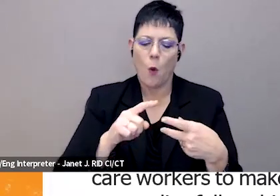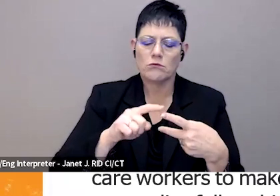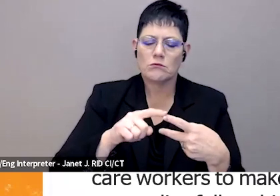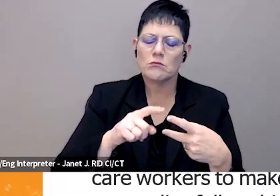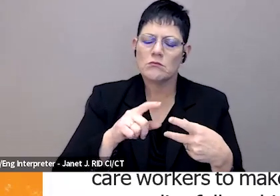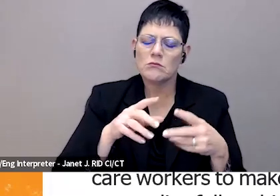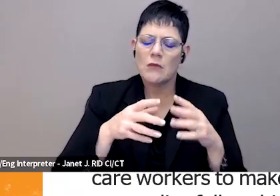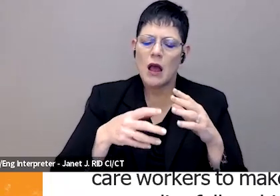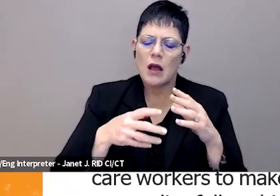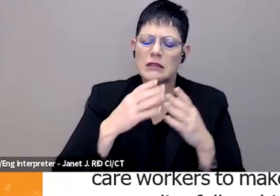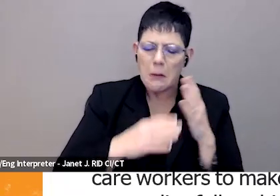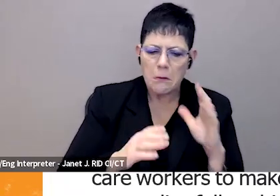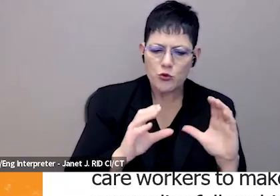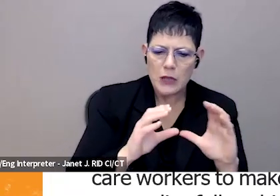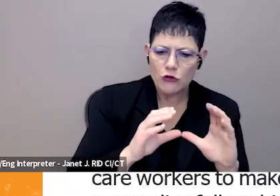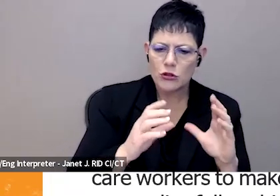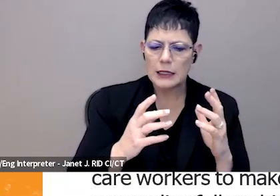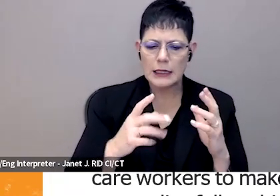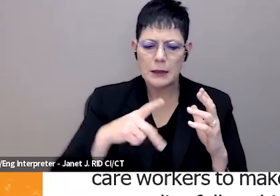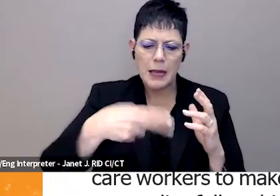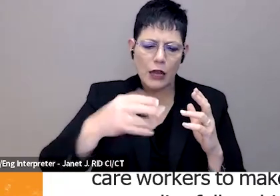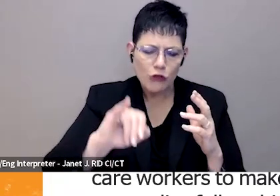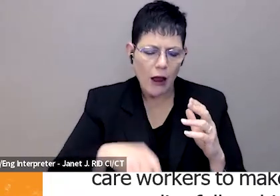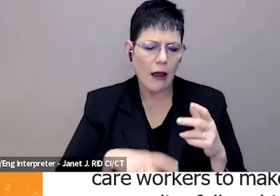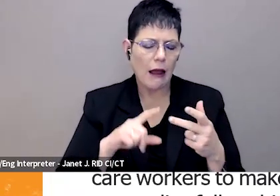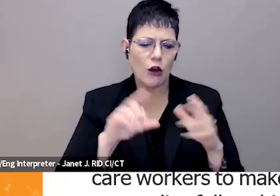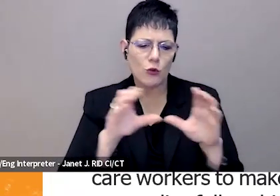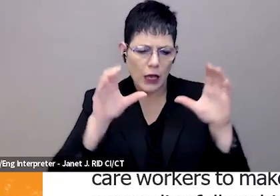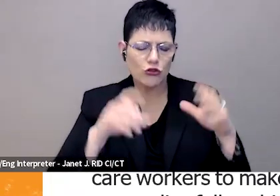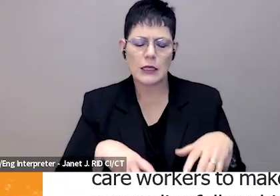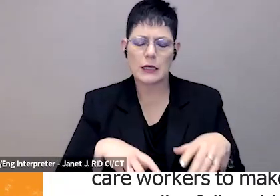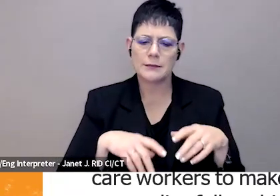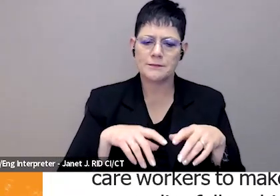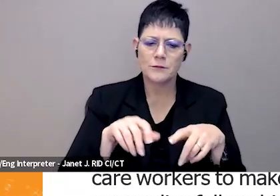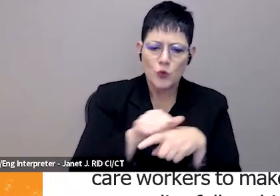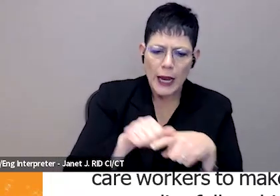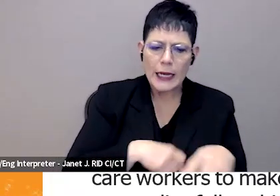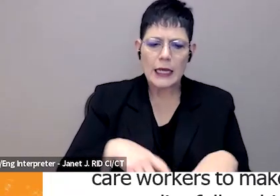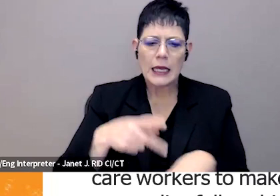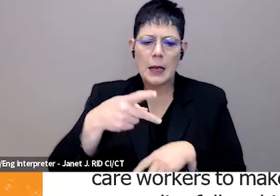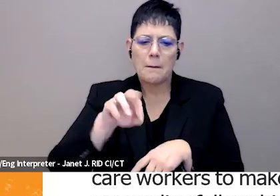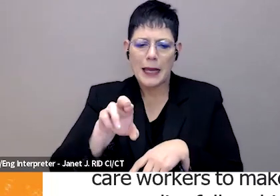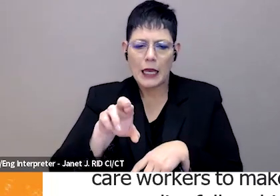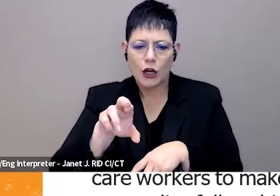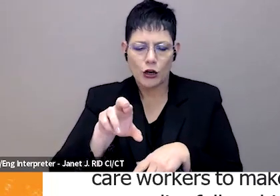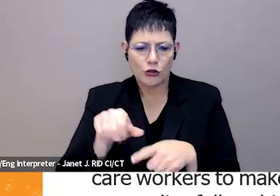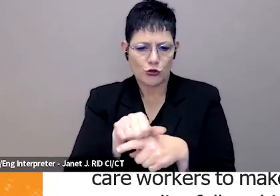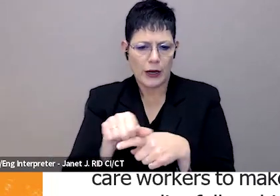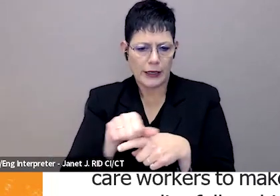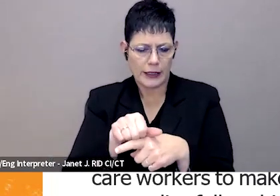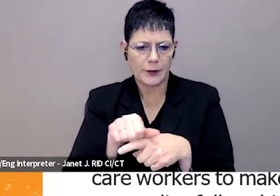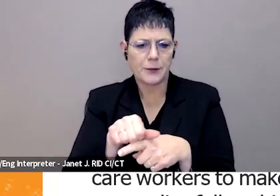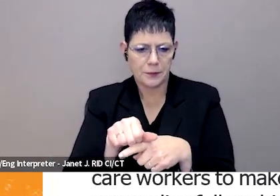training and credentialing with groups like PHI, and to provide peer-to-peer training to help with that support.